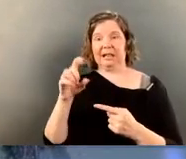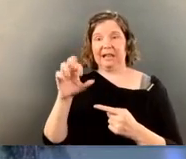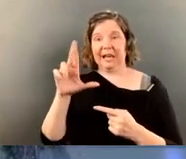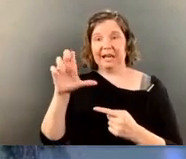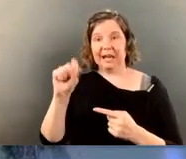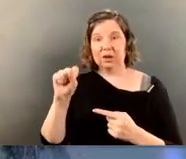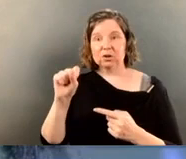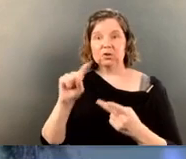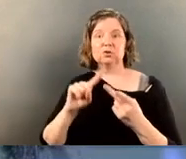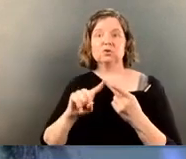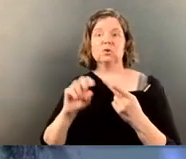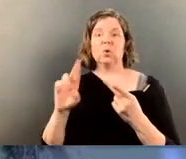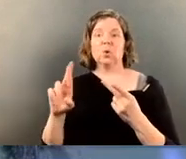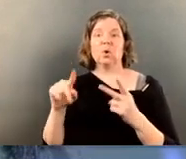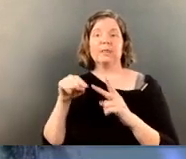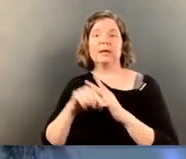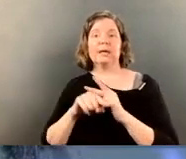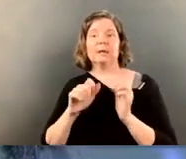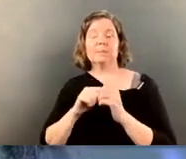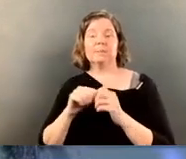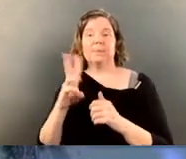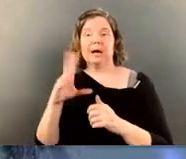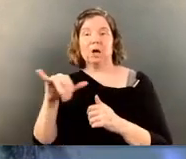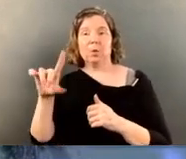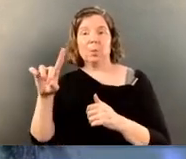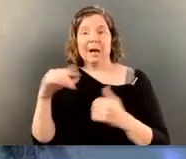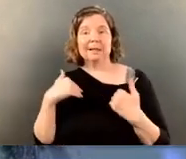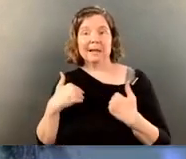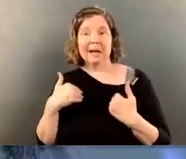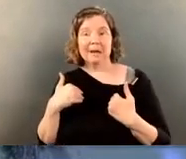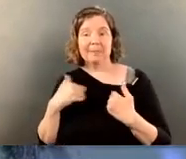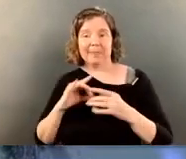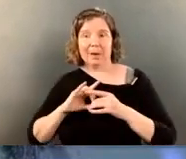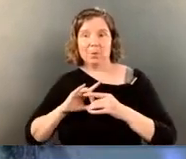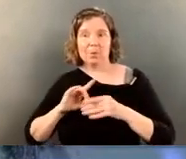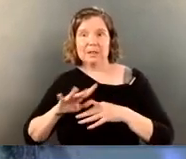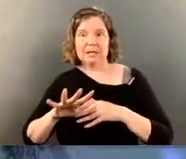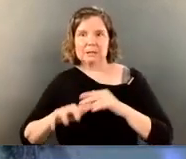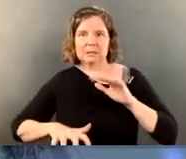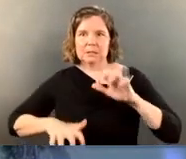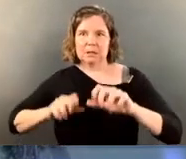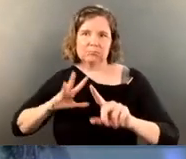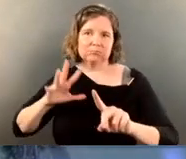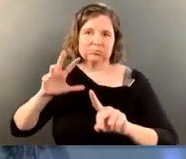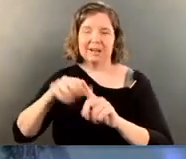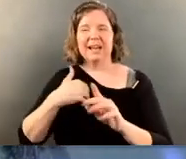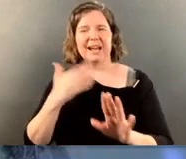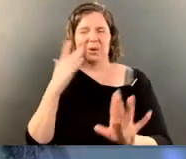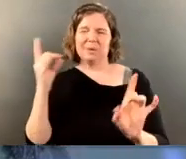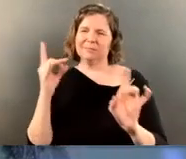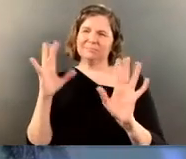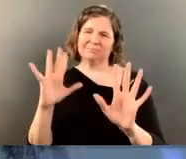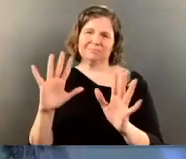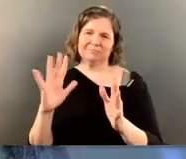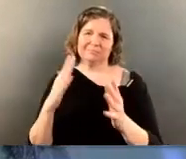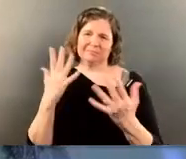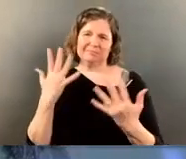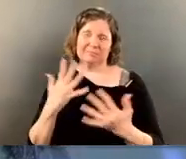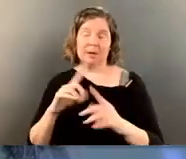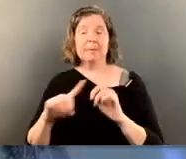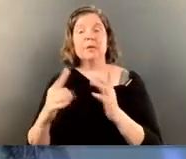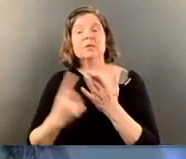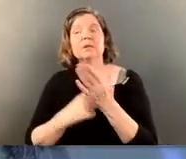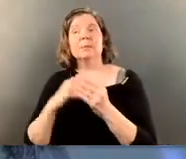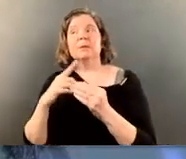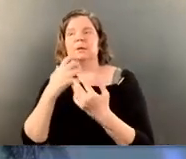sometimes, or they're killed by wild animals that are released upon those Christians. And again, I know that's morbid, but there's